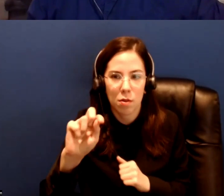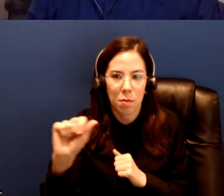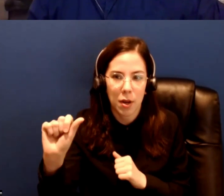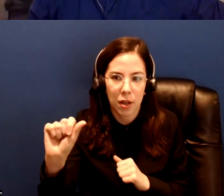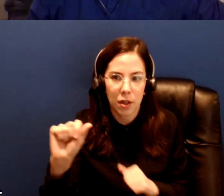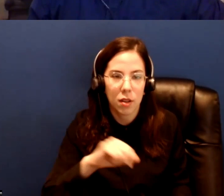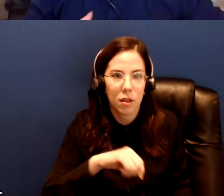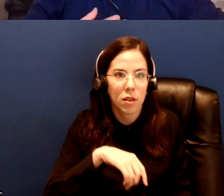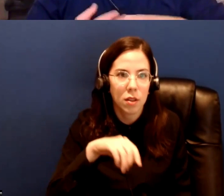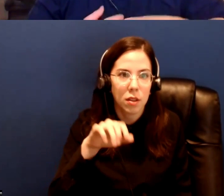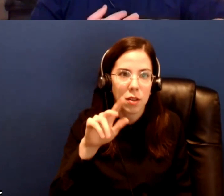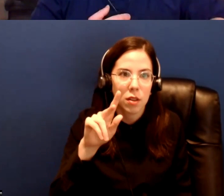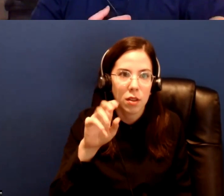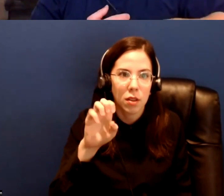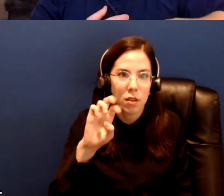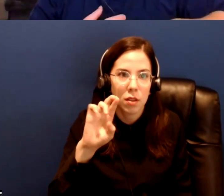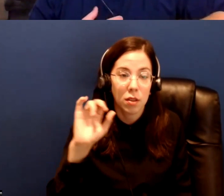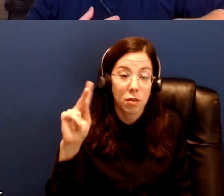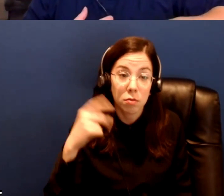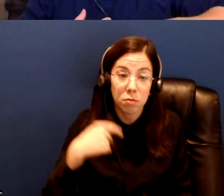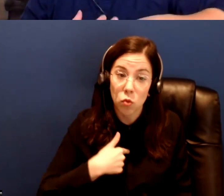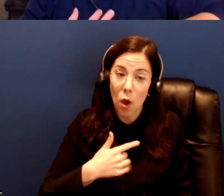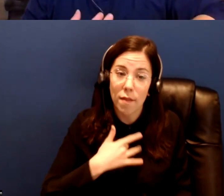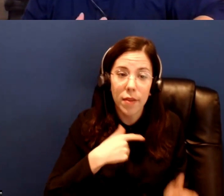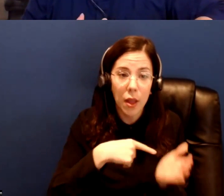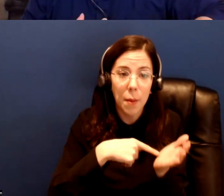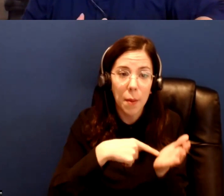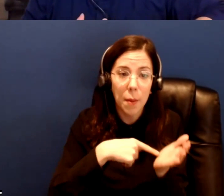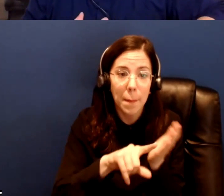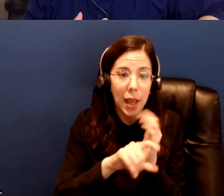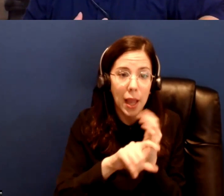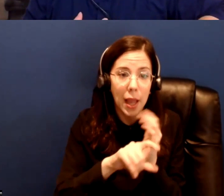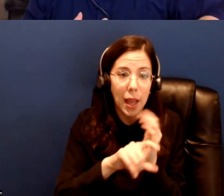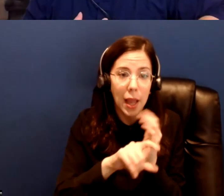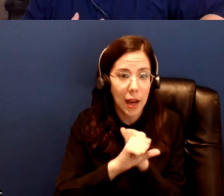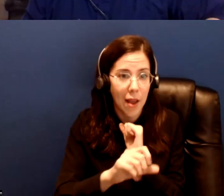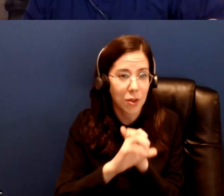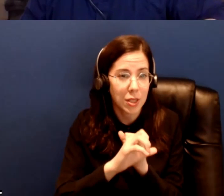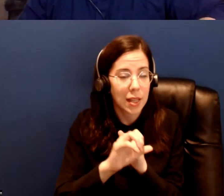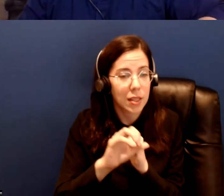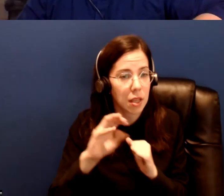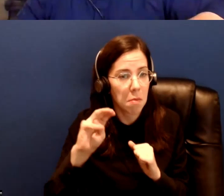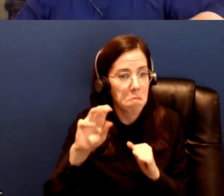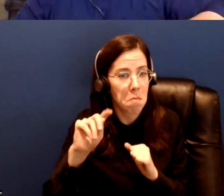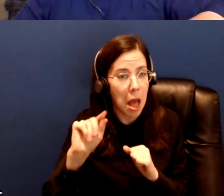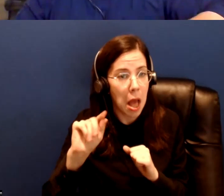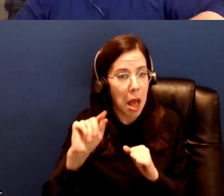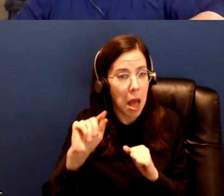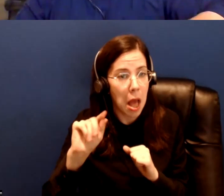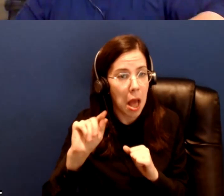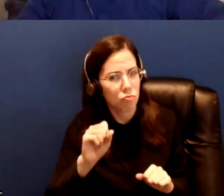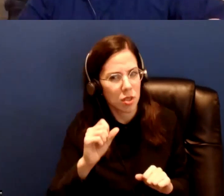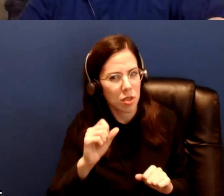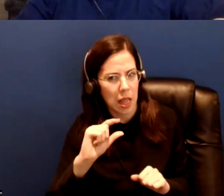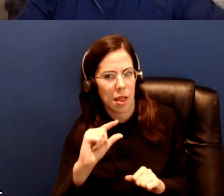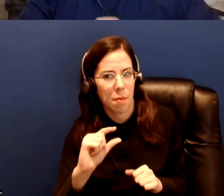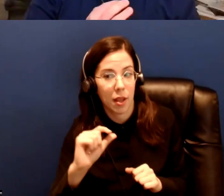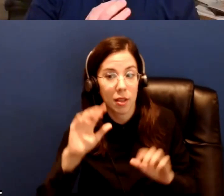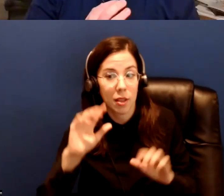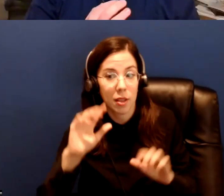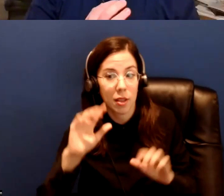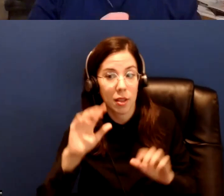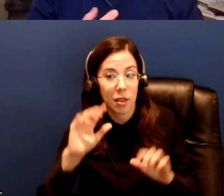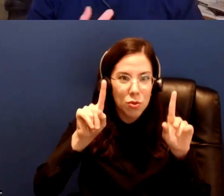Paid ads on Meta, I think, are very useful. To a, I think it's a great thing to experiment if you've never done it